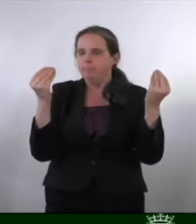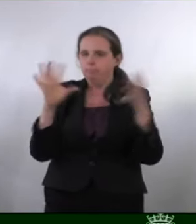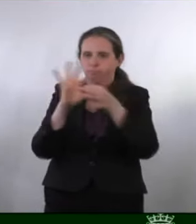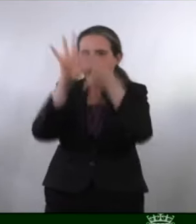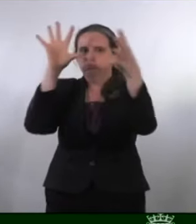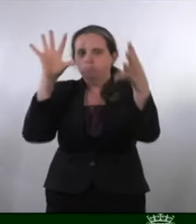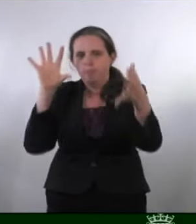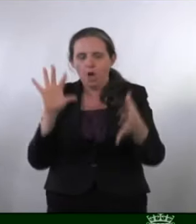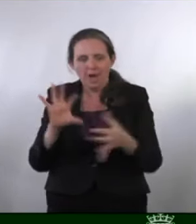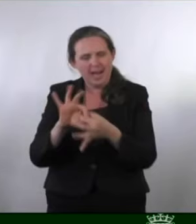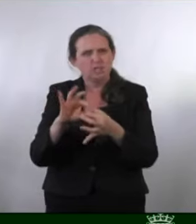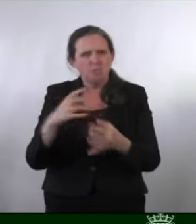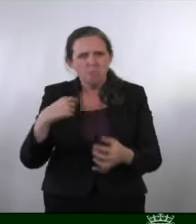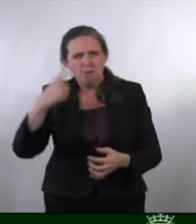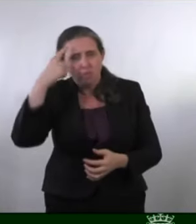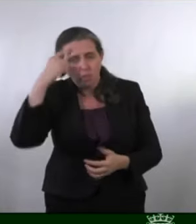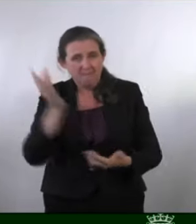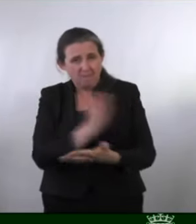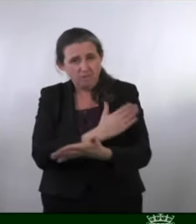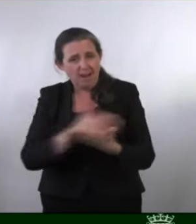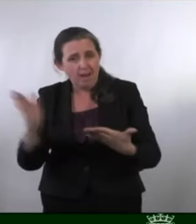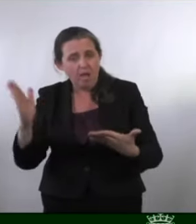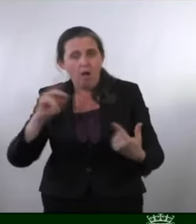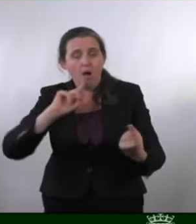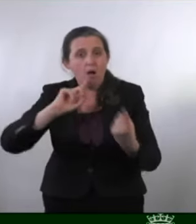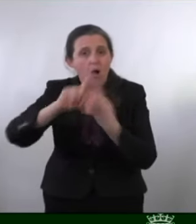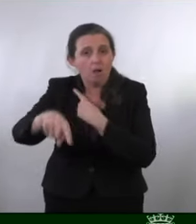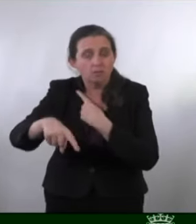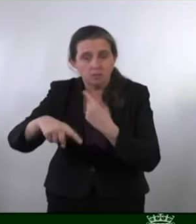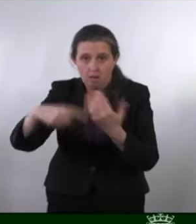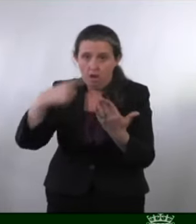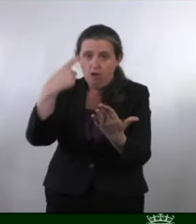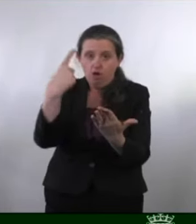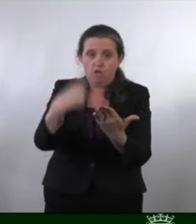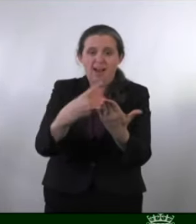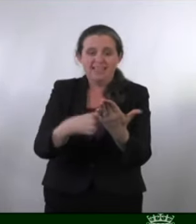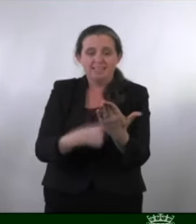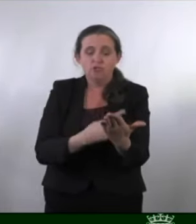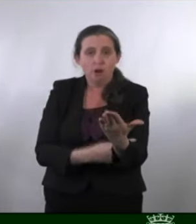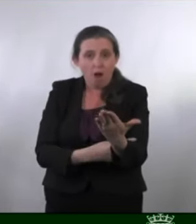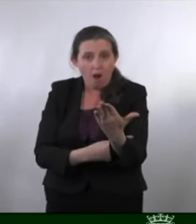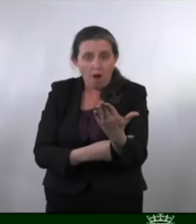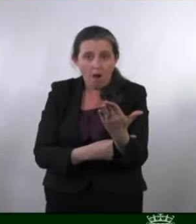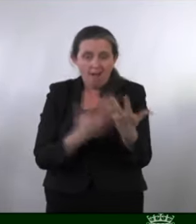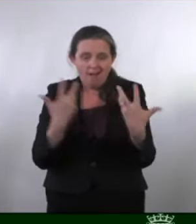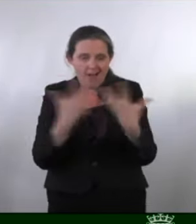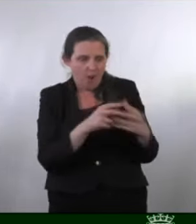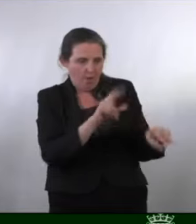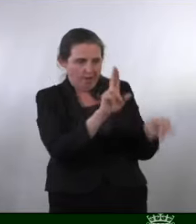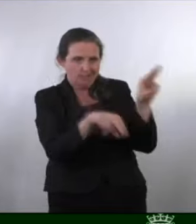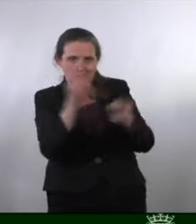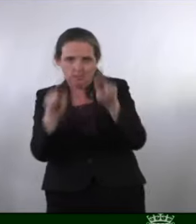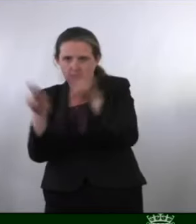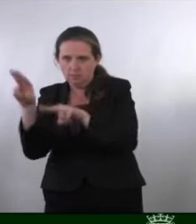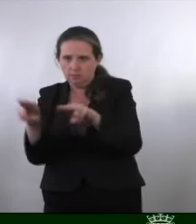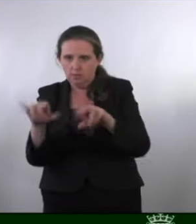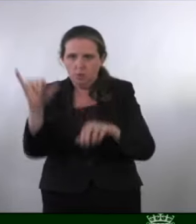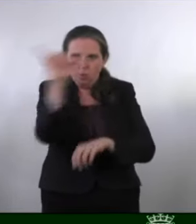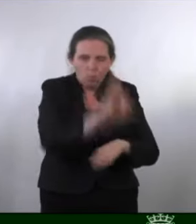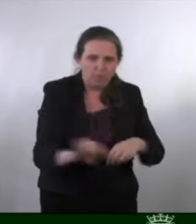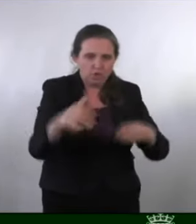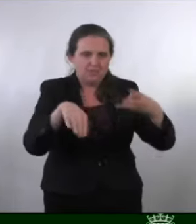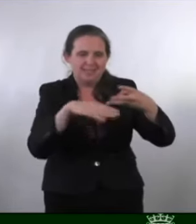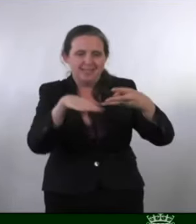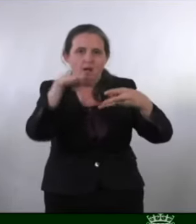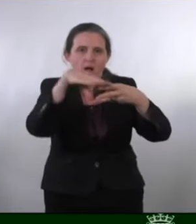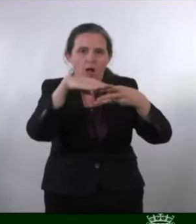I think I said pretty clearly that the criteria we'd use to decide who went into which tier would be case